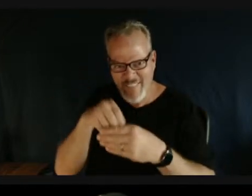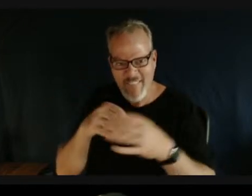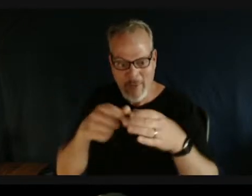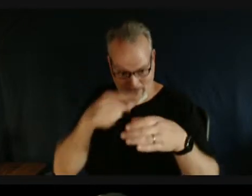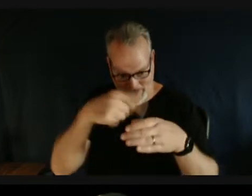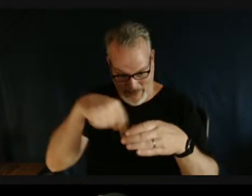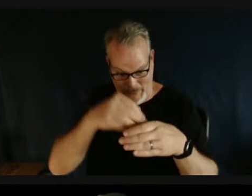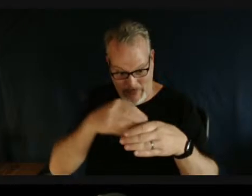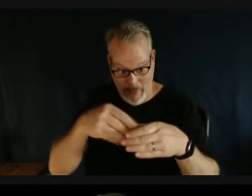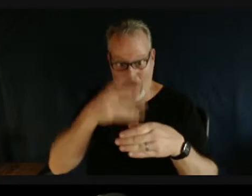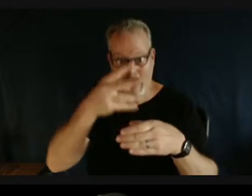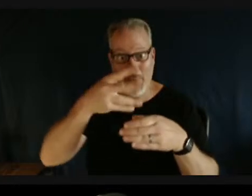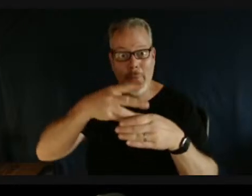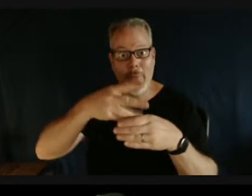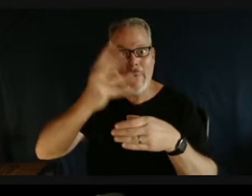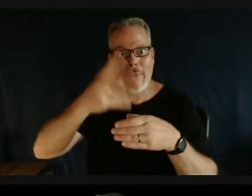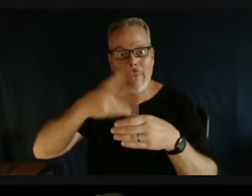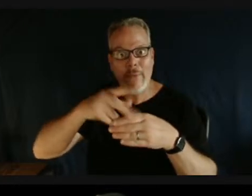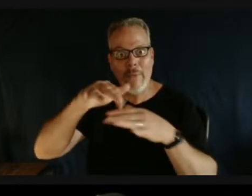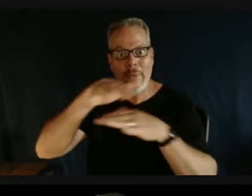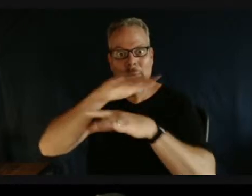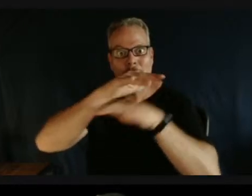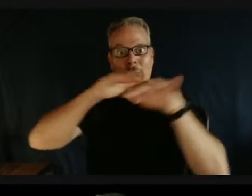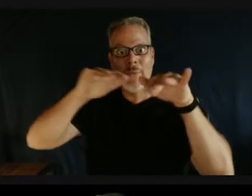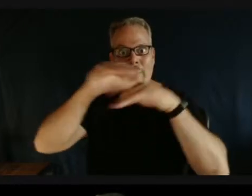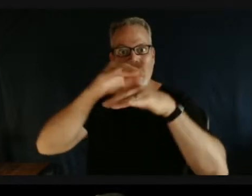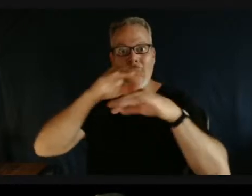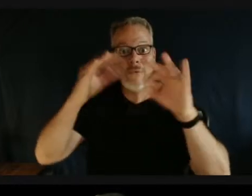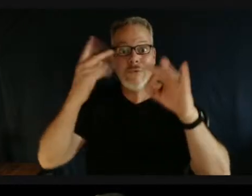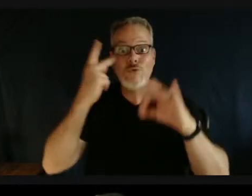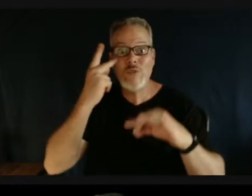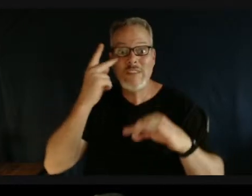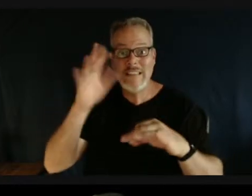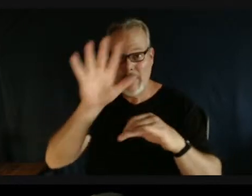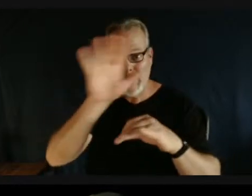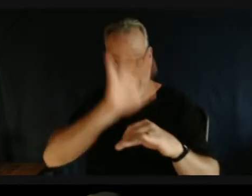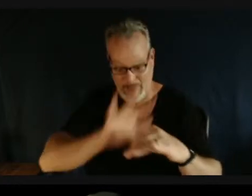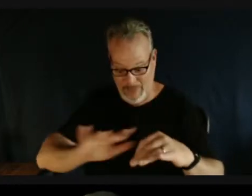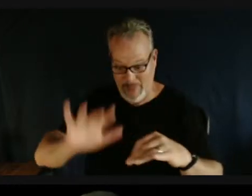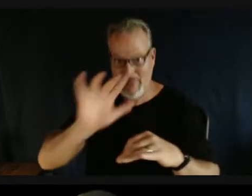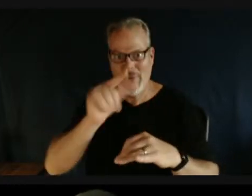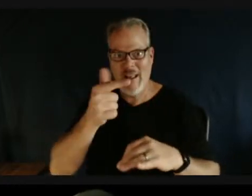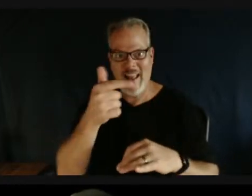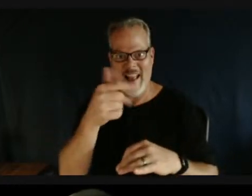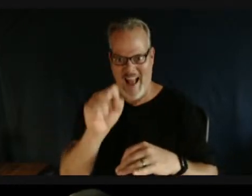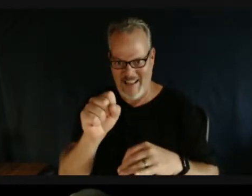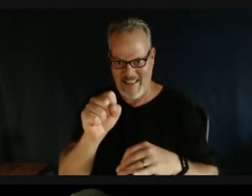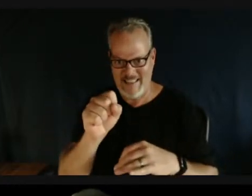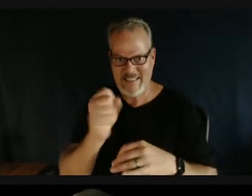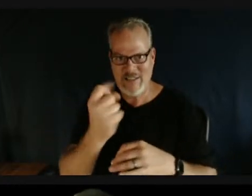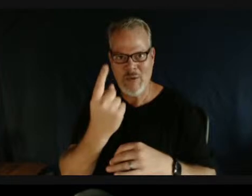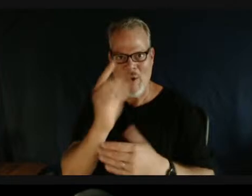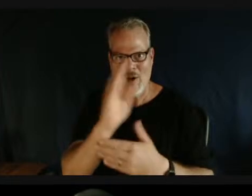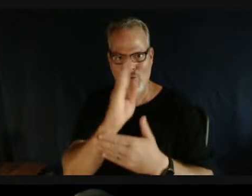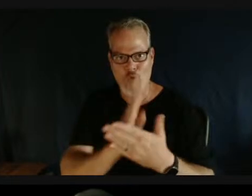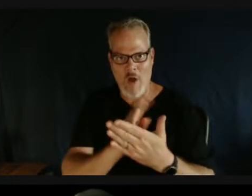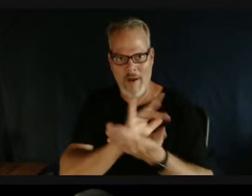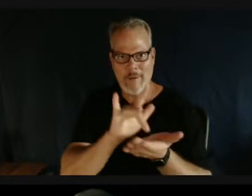there is gas leaking out. You see it's around the edges, and then through one crack in the middle, which is pretty interesting to note there too.